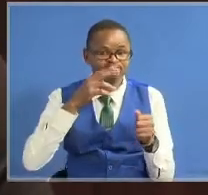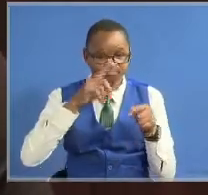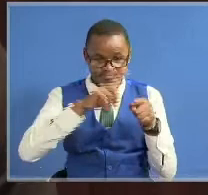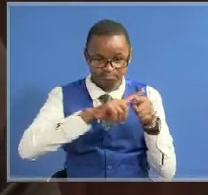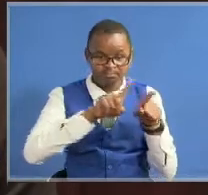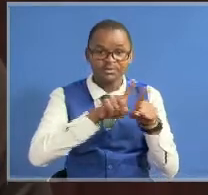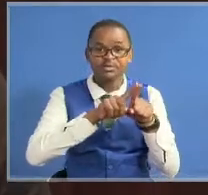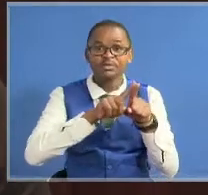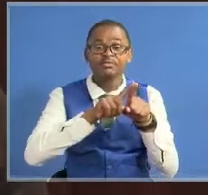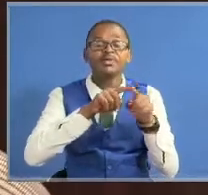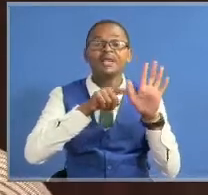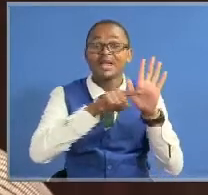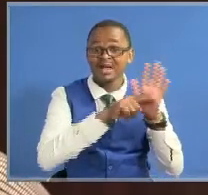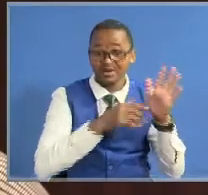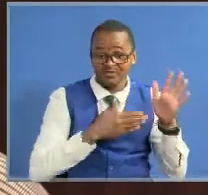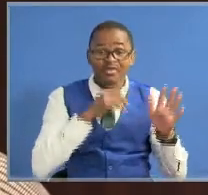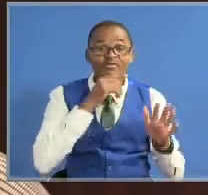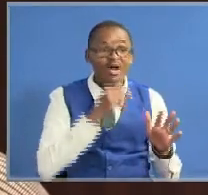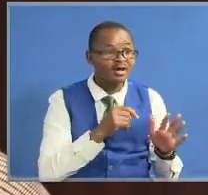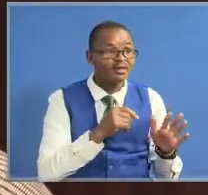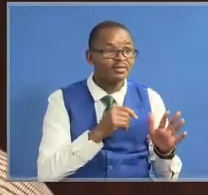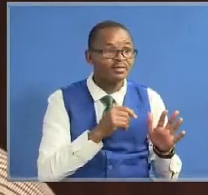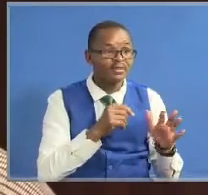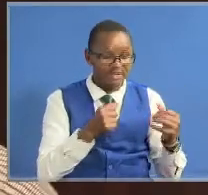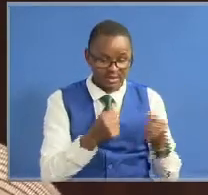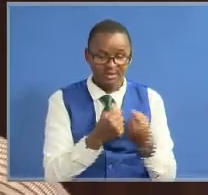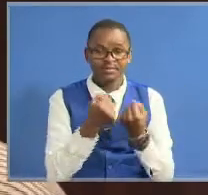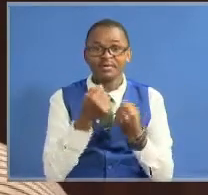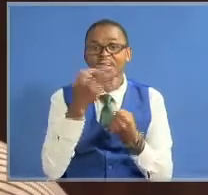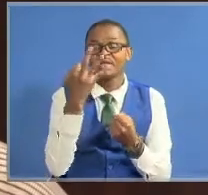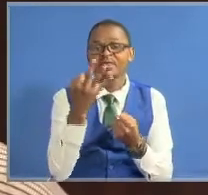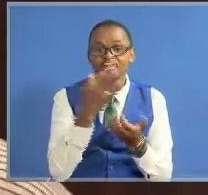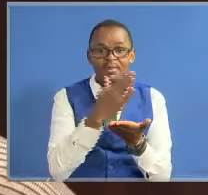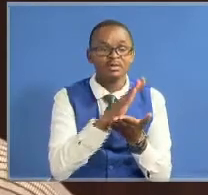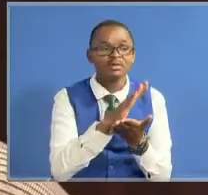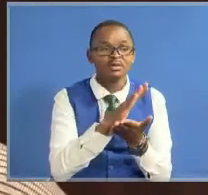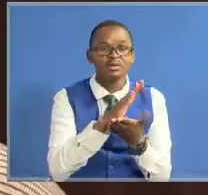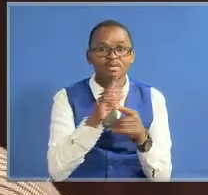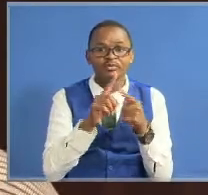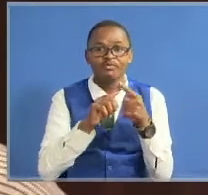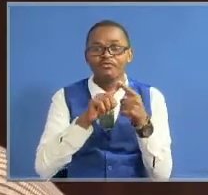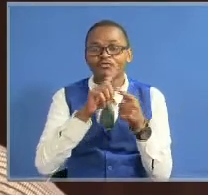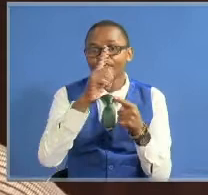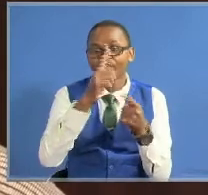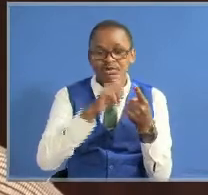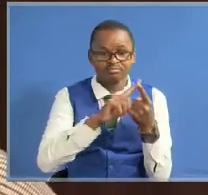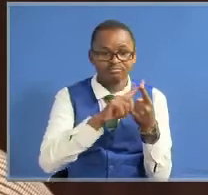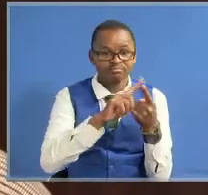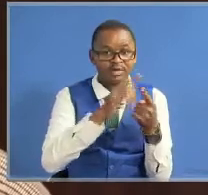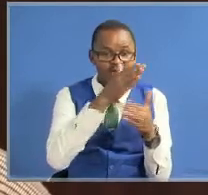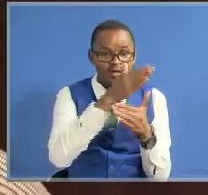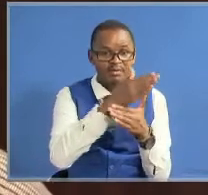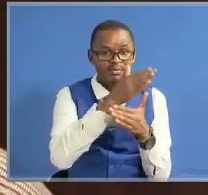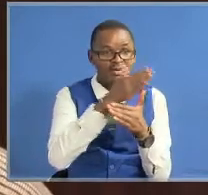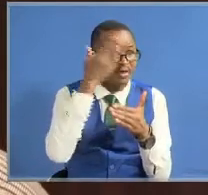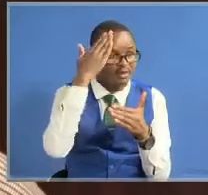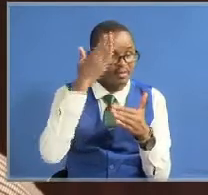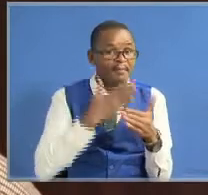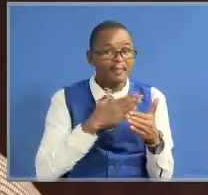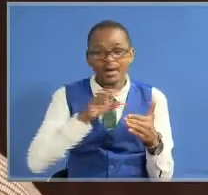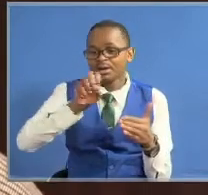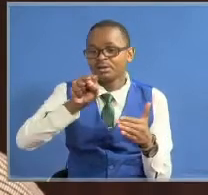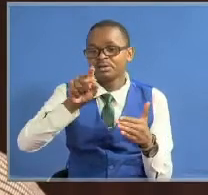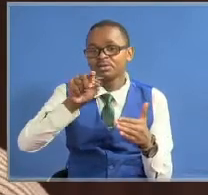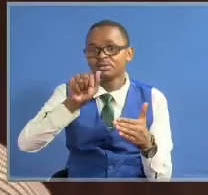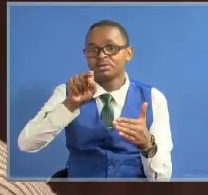my dad is HIV negative. Disclosure actually occurred in 3 phases. On the first instance is after I had known about my